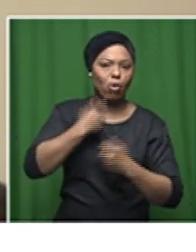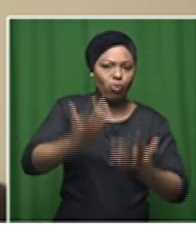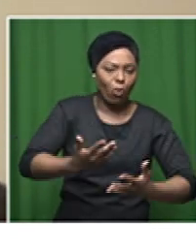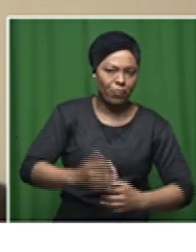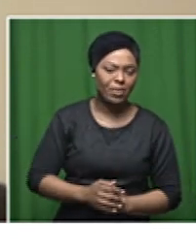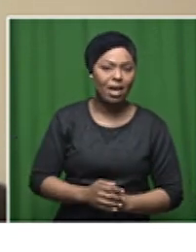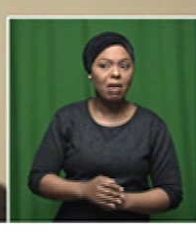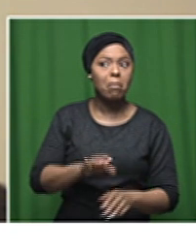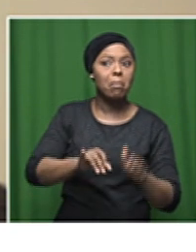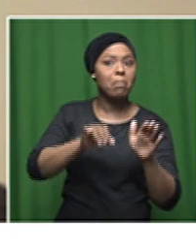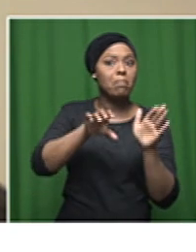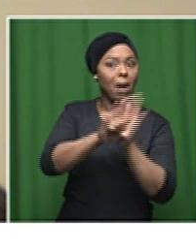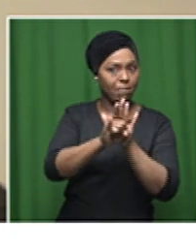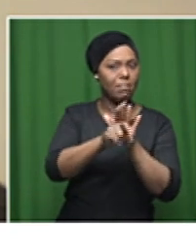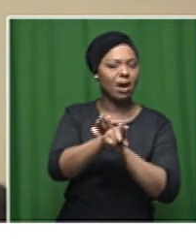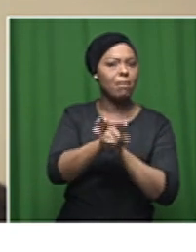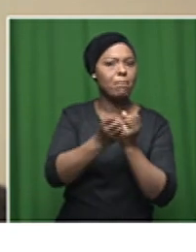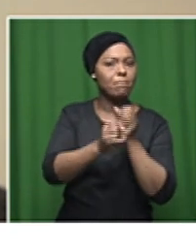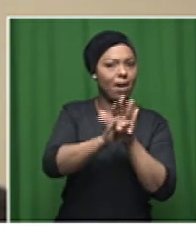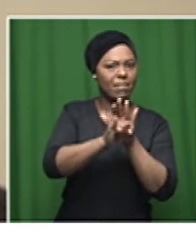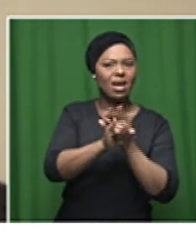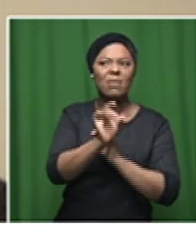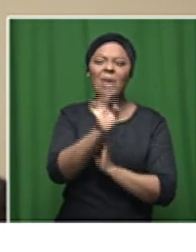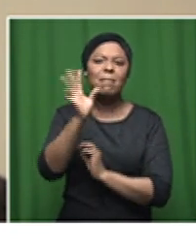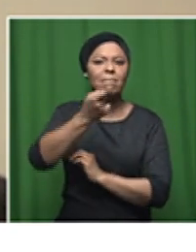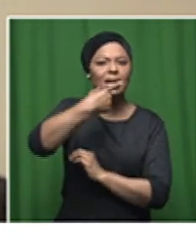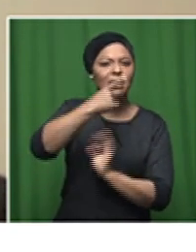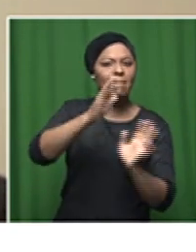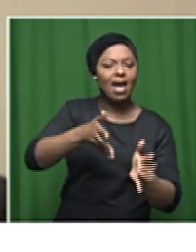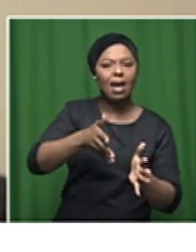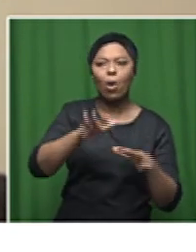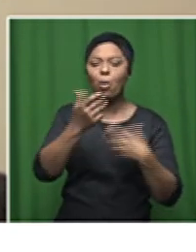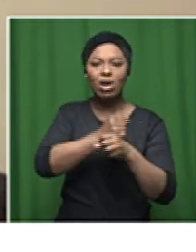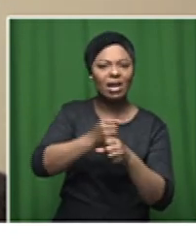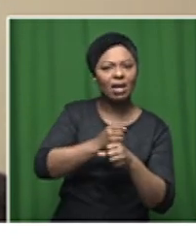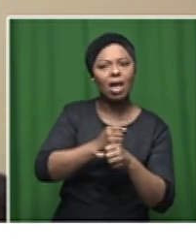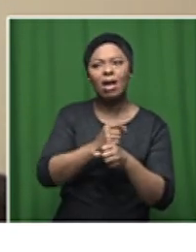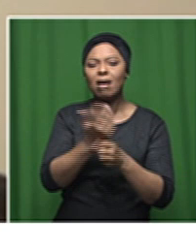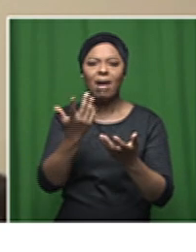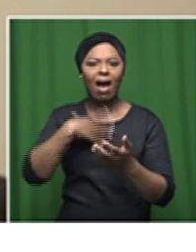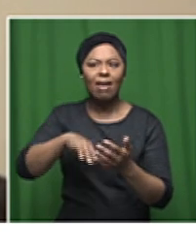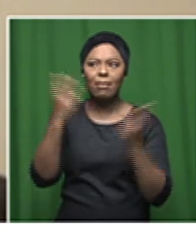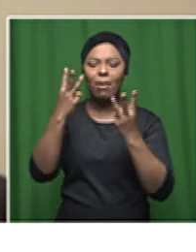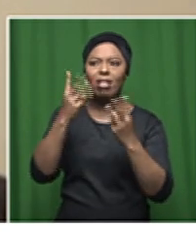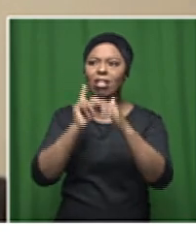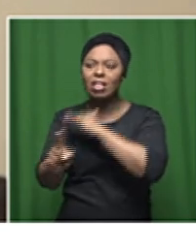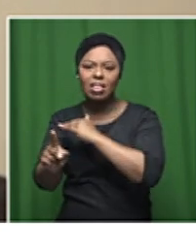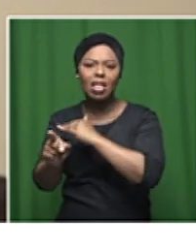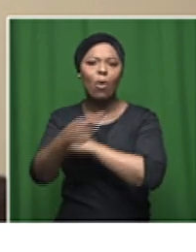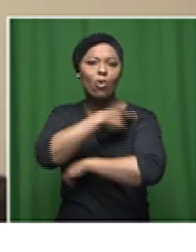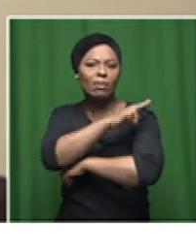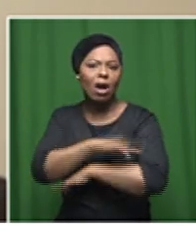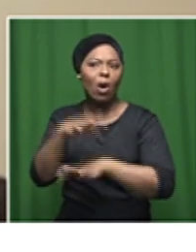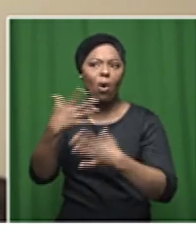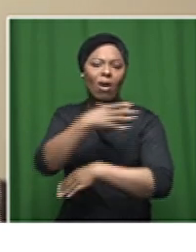of the cases, even if it's not one medication, one way or another, people go to facilities and not